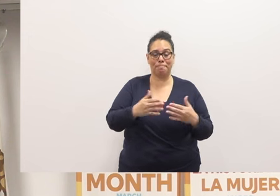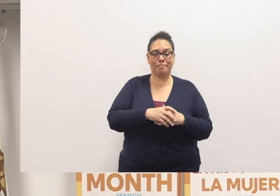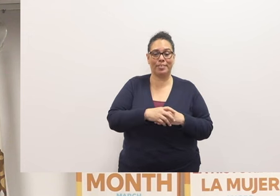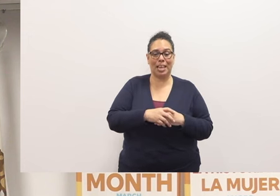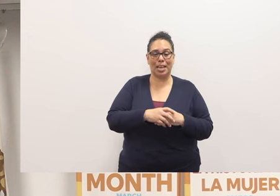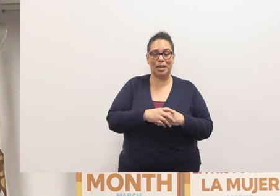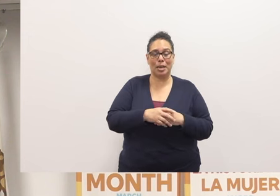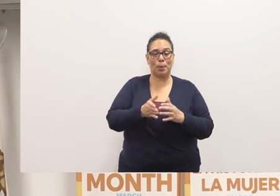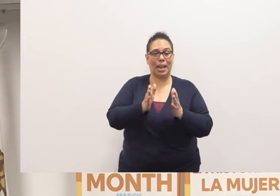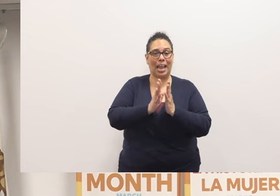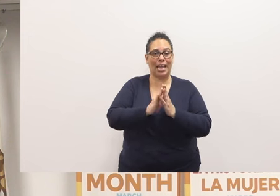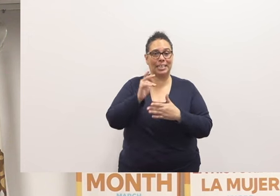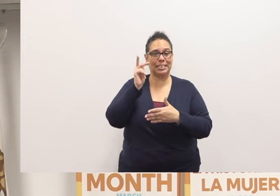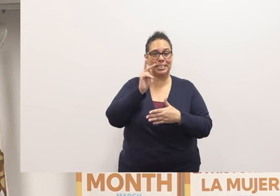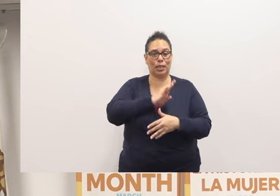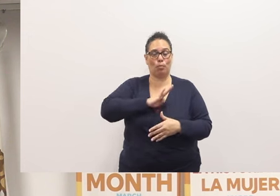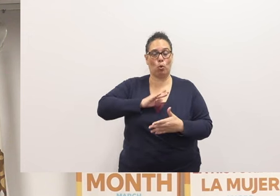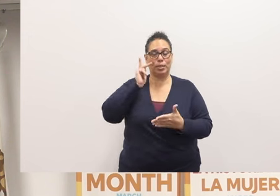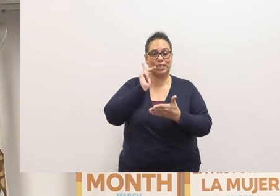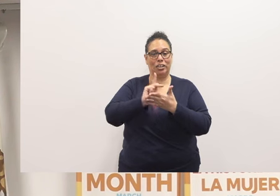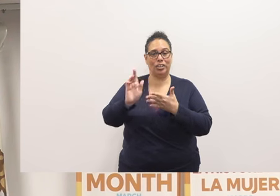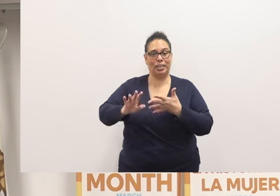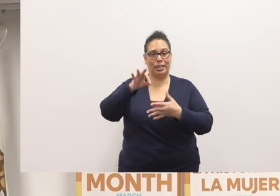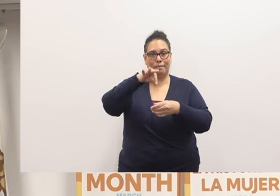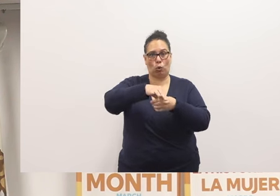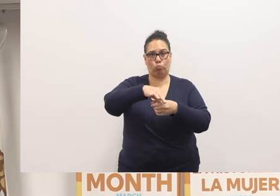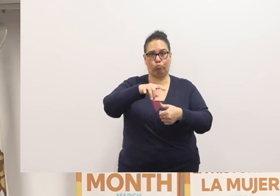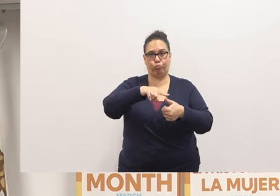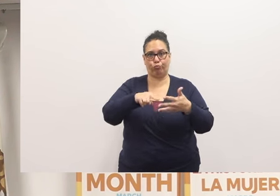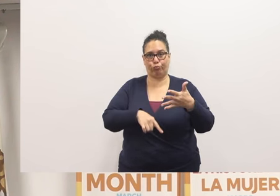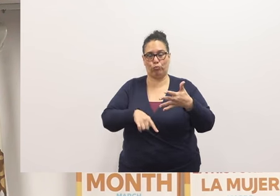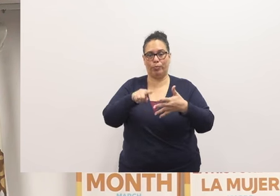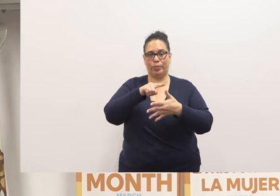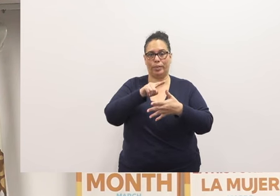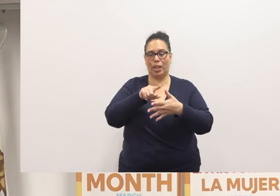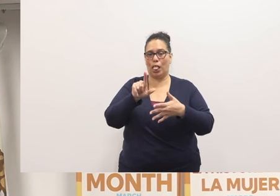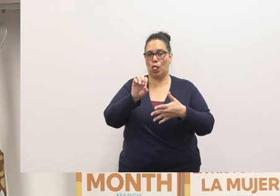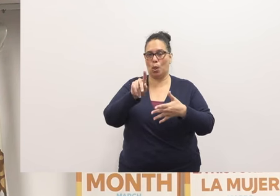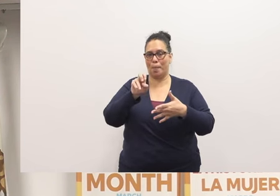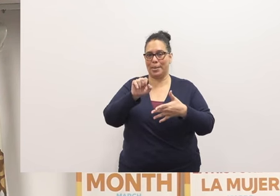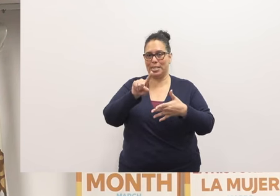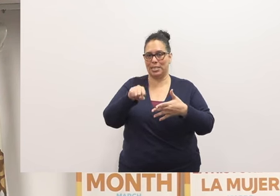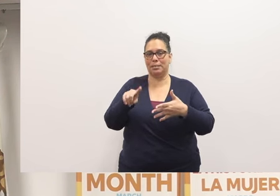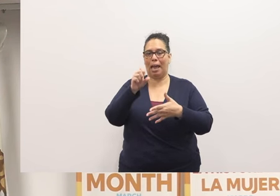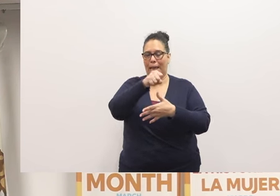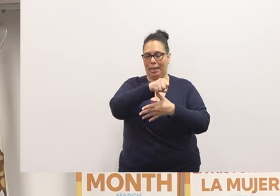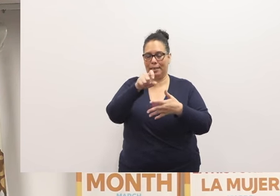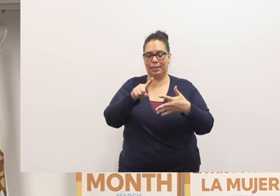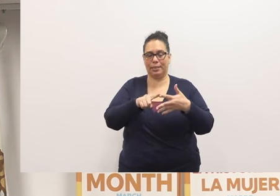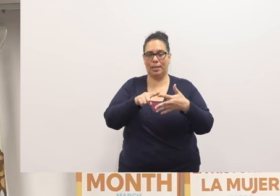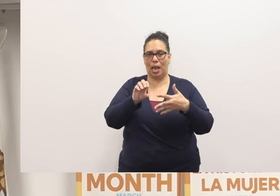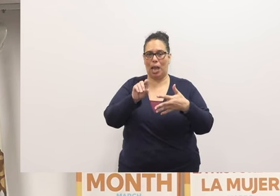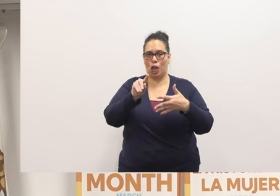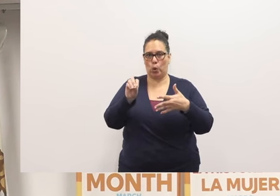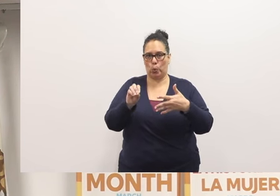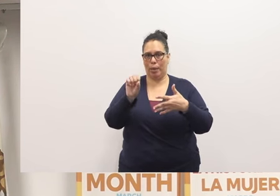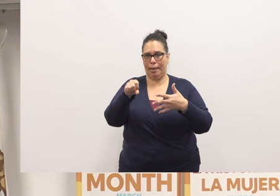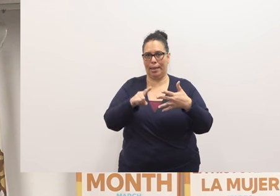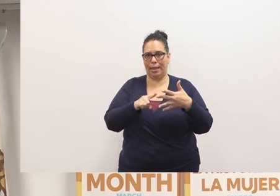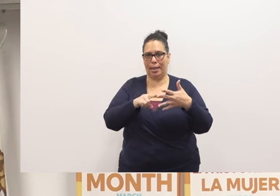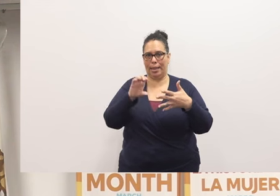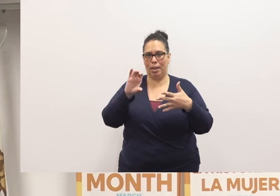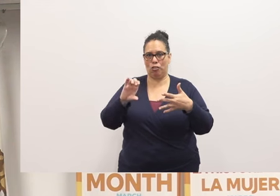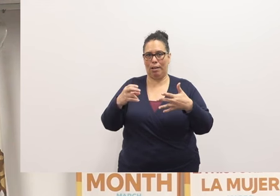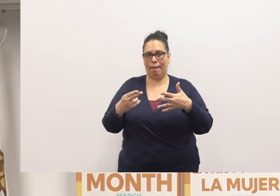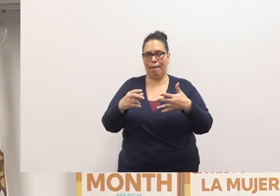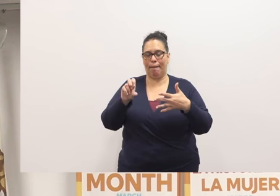will ask our board secretary to take a roll call vote. Thank you. Member Lopez? Aye. Member Otto? Aye. President